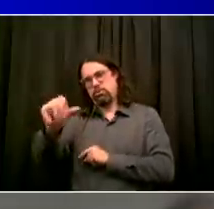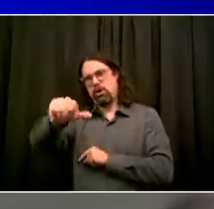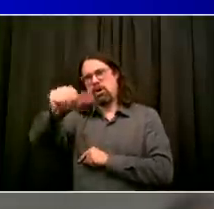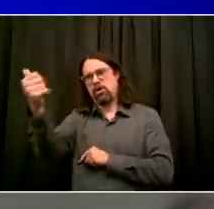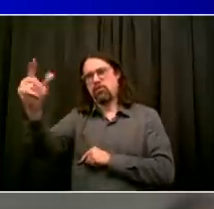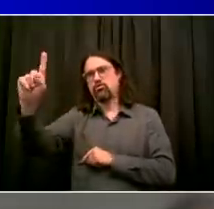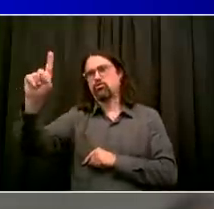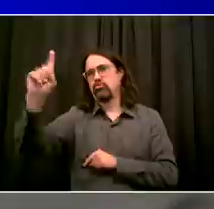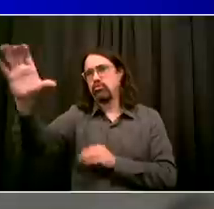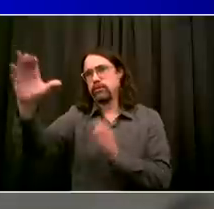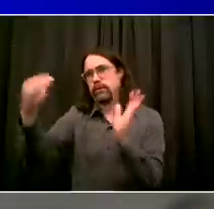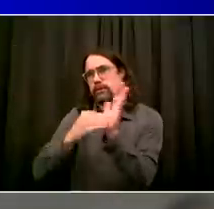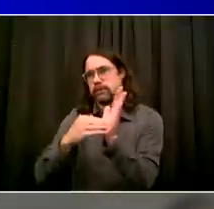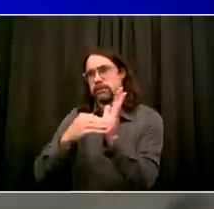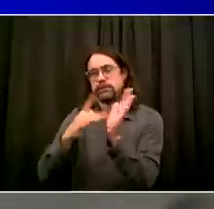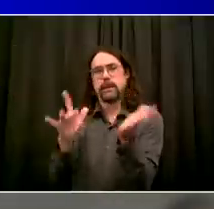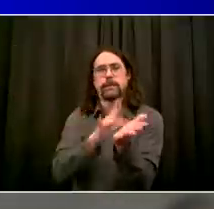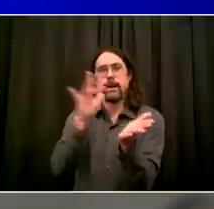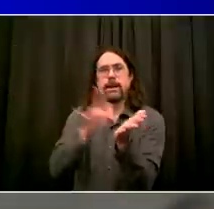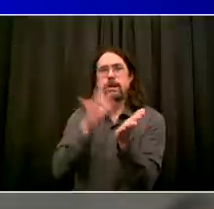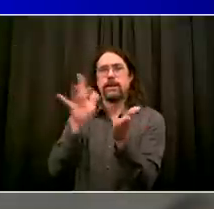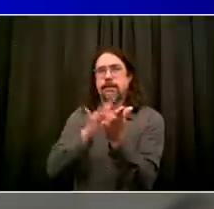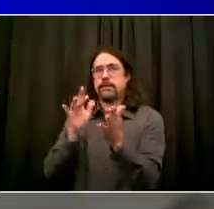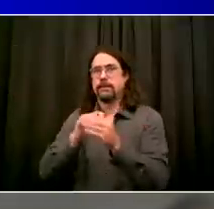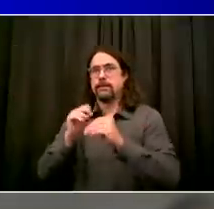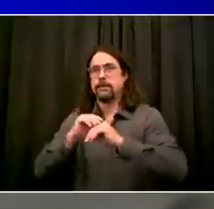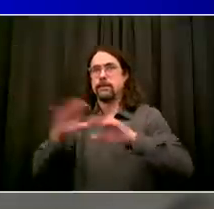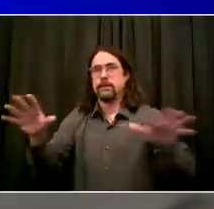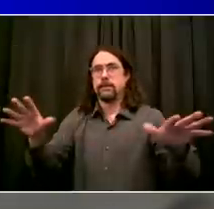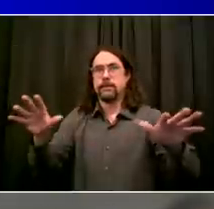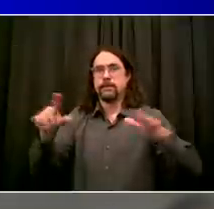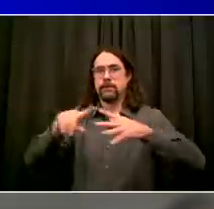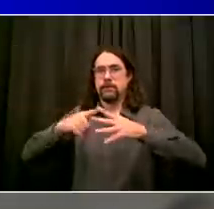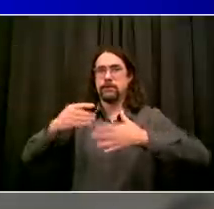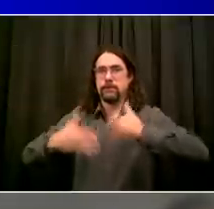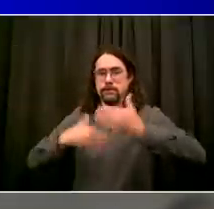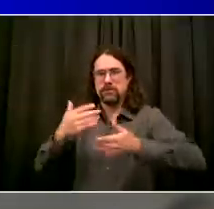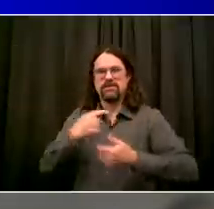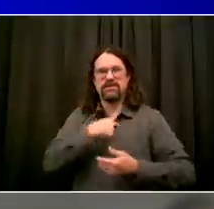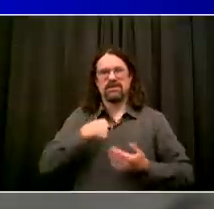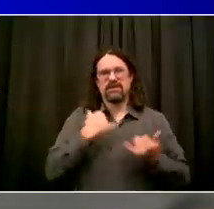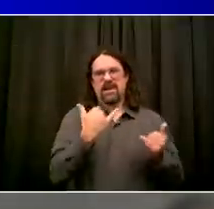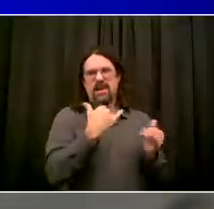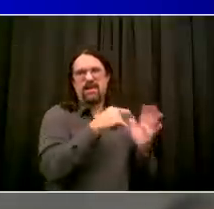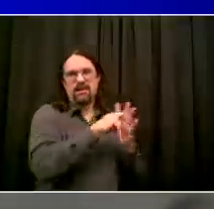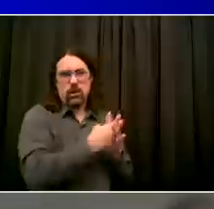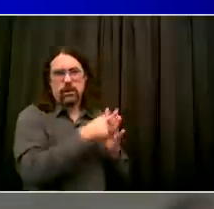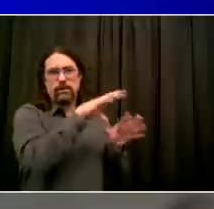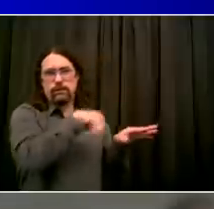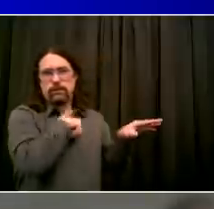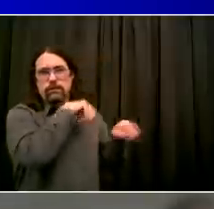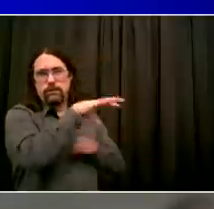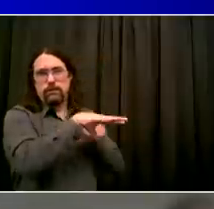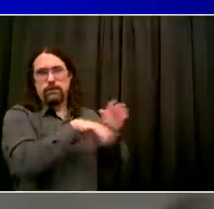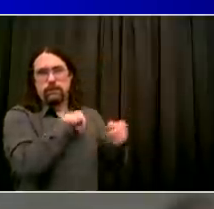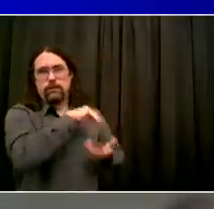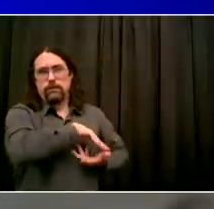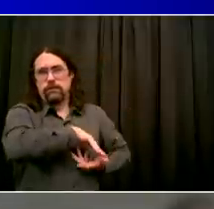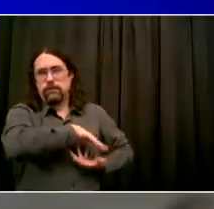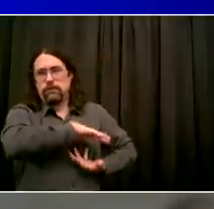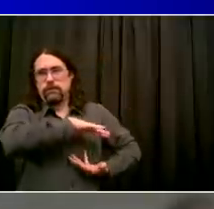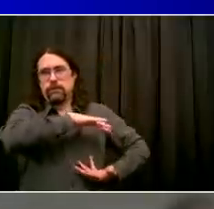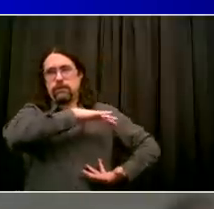next month. And again, any student who still needs an iPad will get one, or if their iPad broke or there's any problem, we'll replace